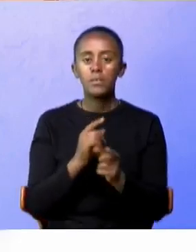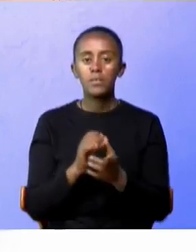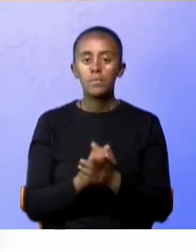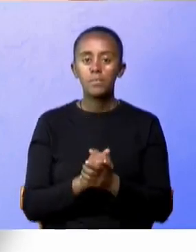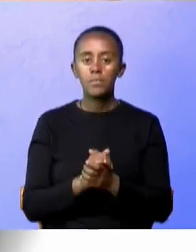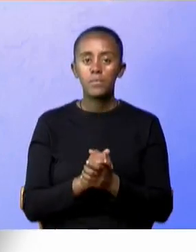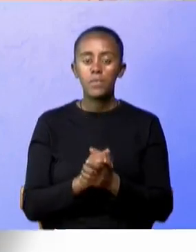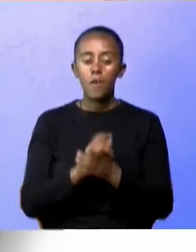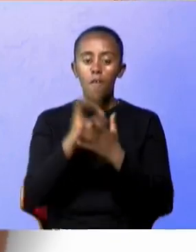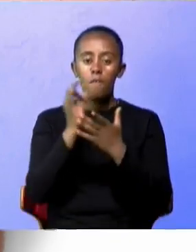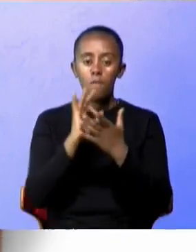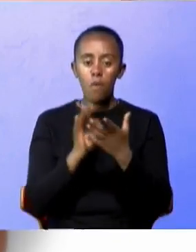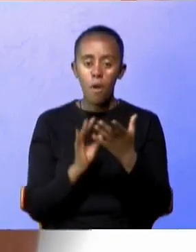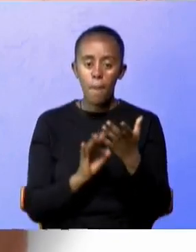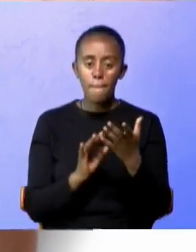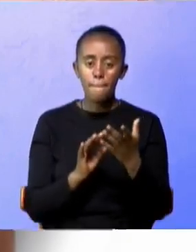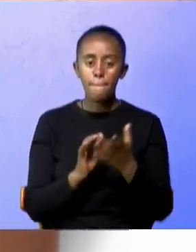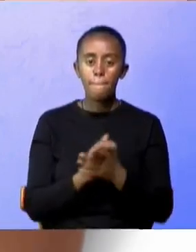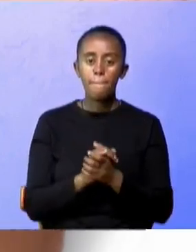form